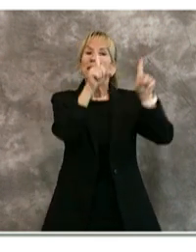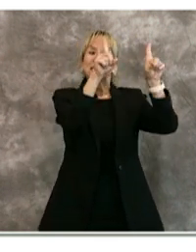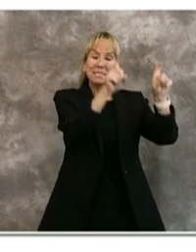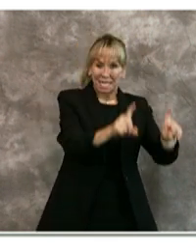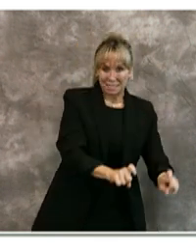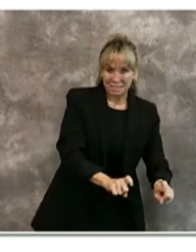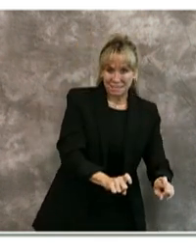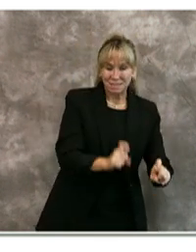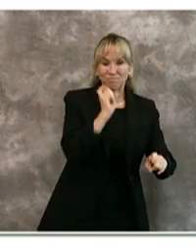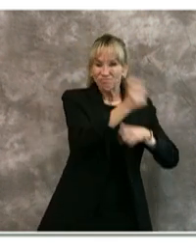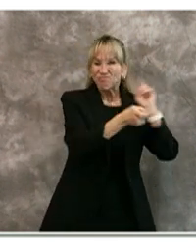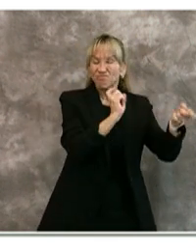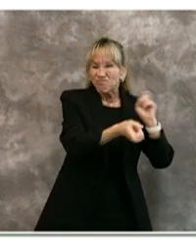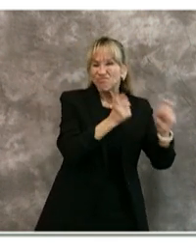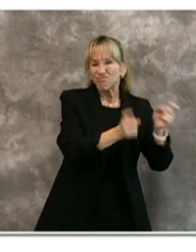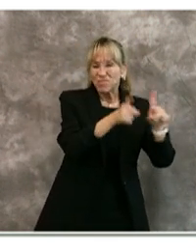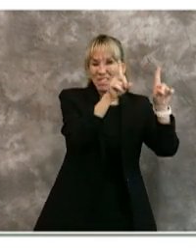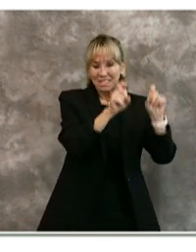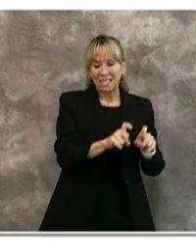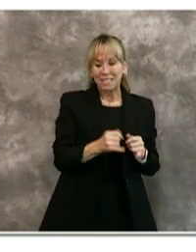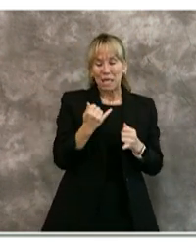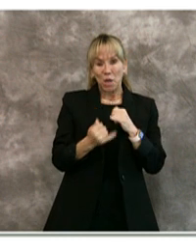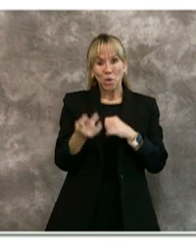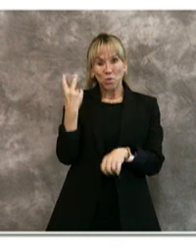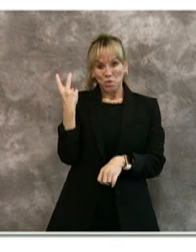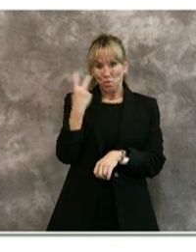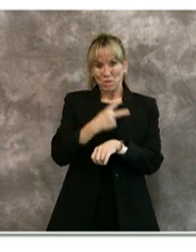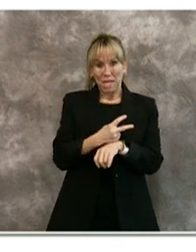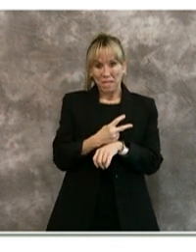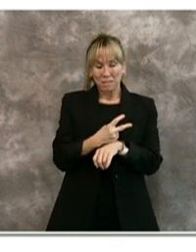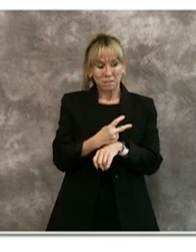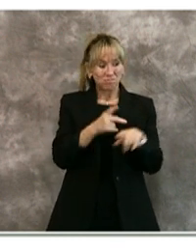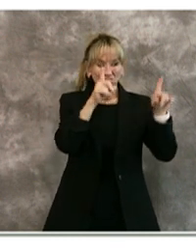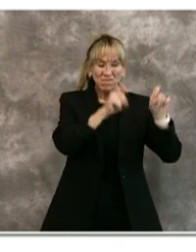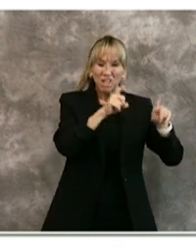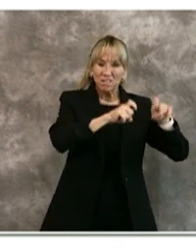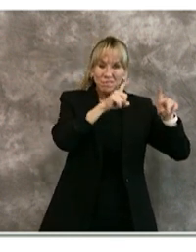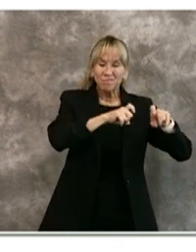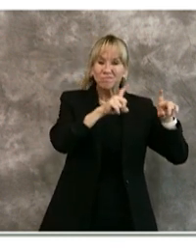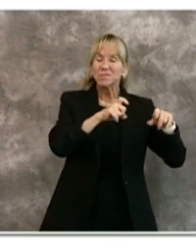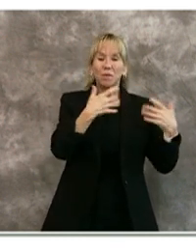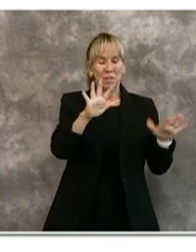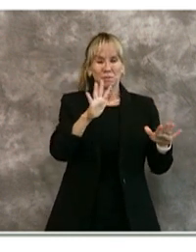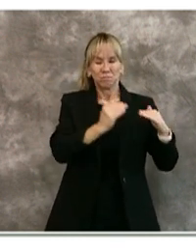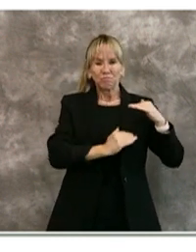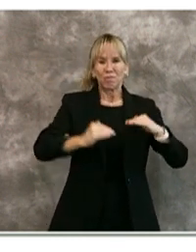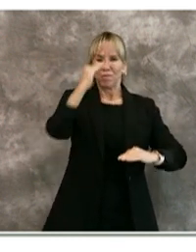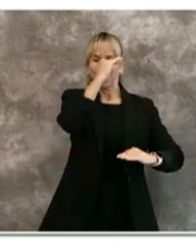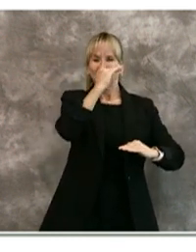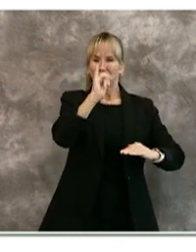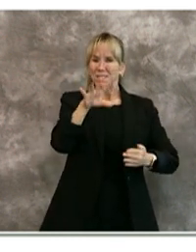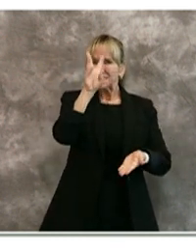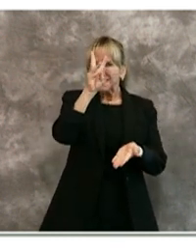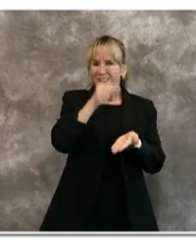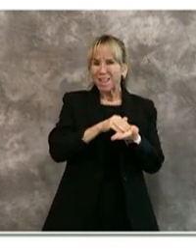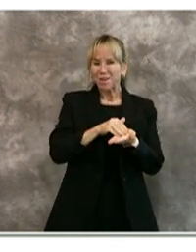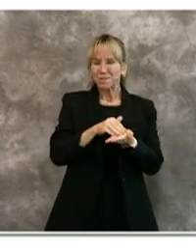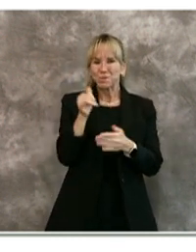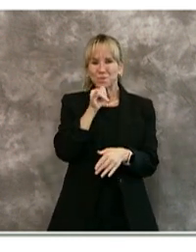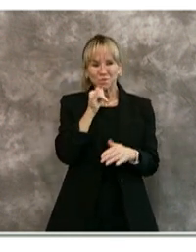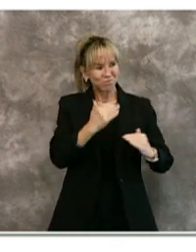deaths performed. For the last 2 days, we've been consistently above